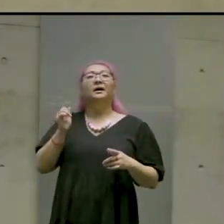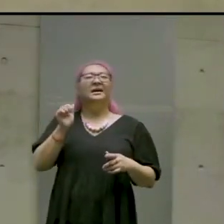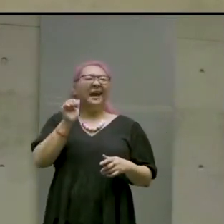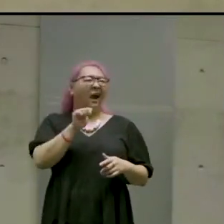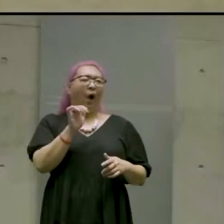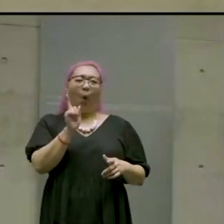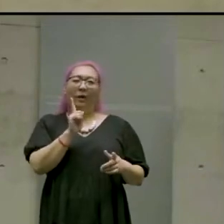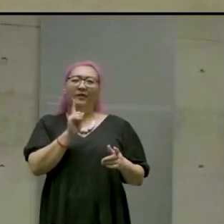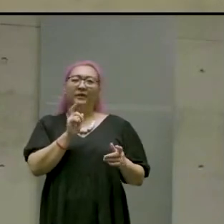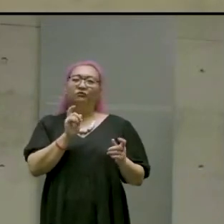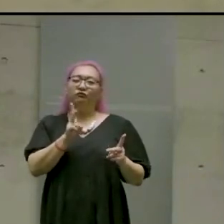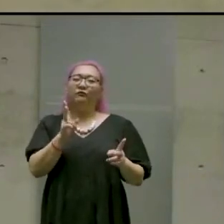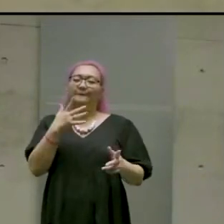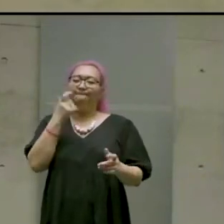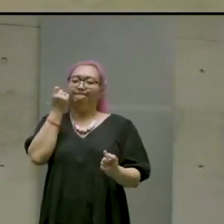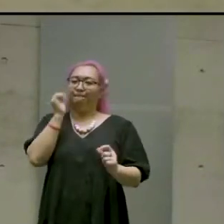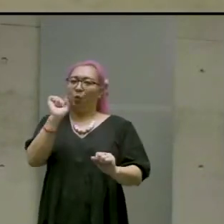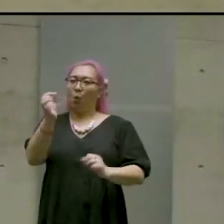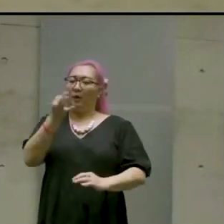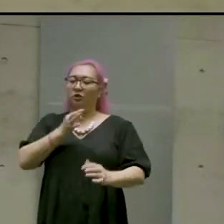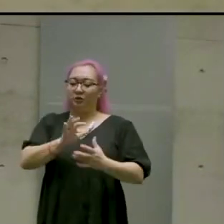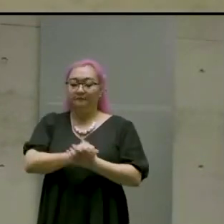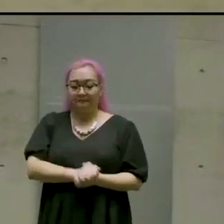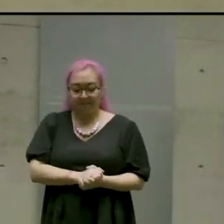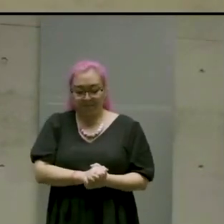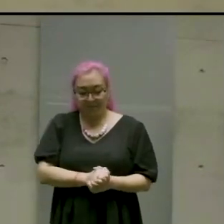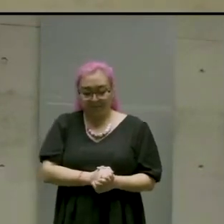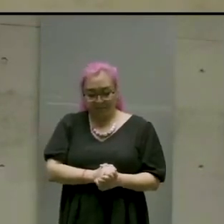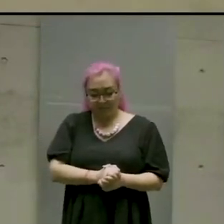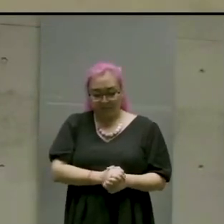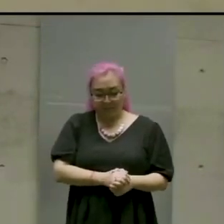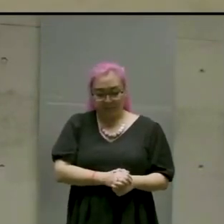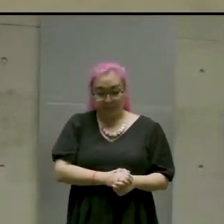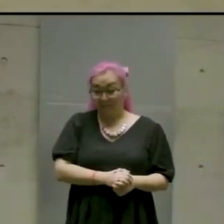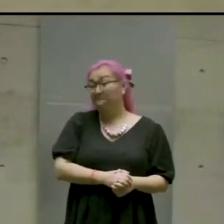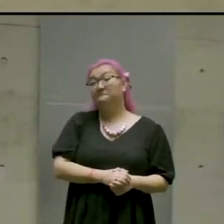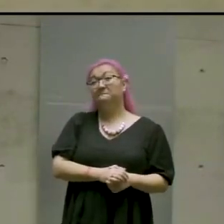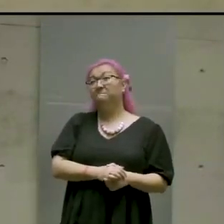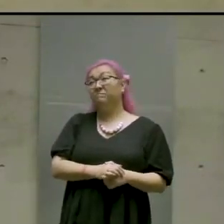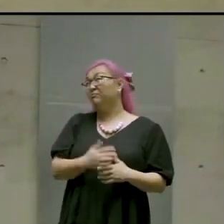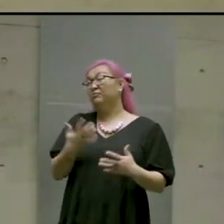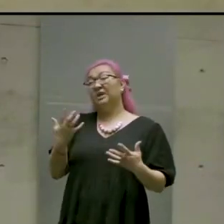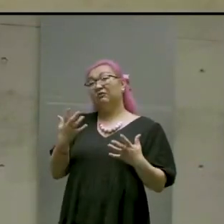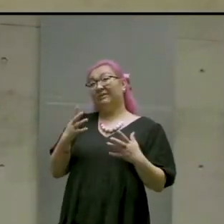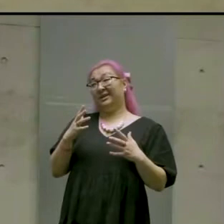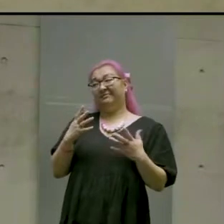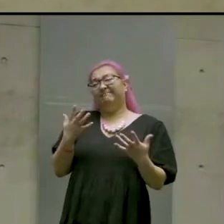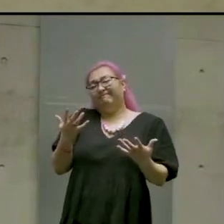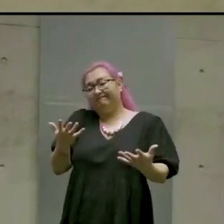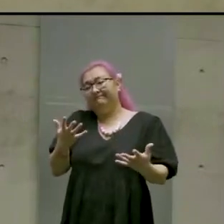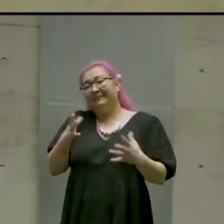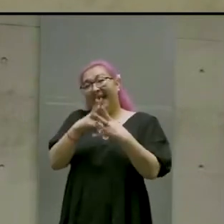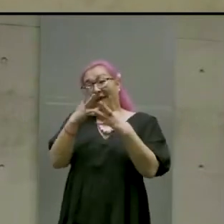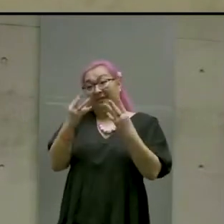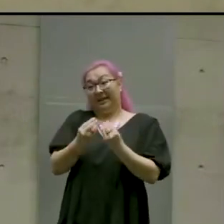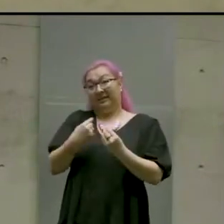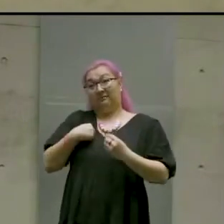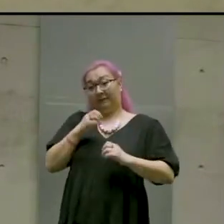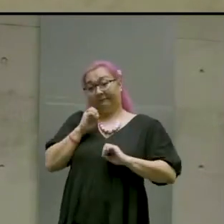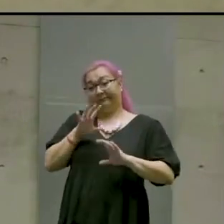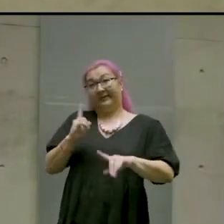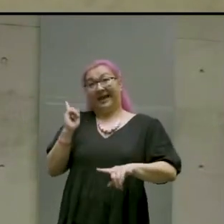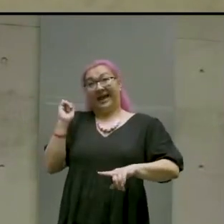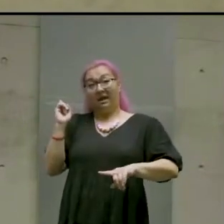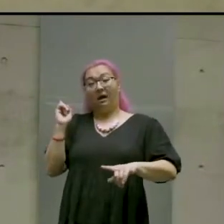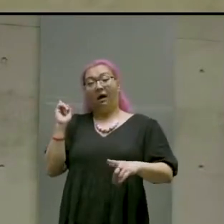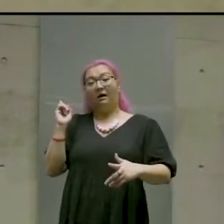I see where you're coming from. I mean, in all honesty, everything that I've said here is built on an experience of games where you definitely